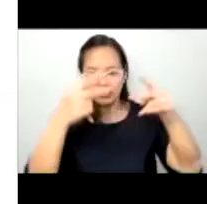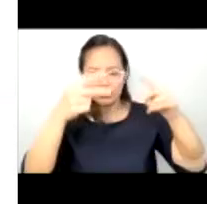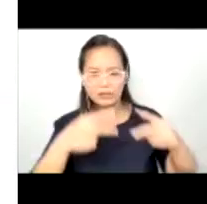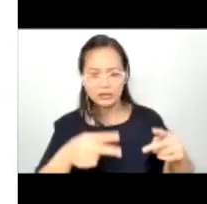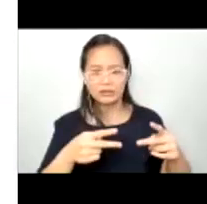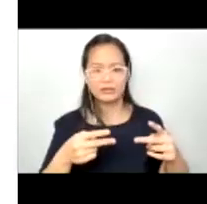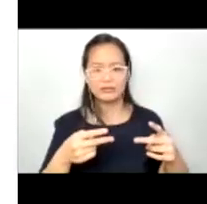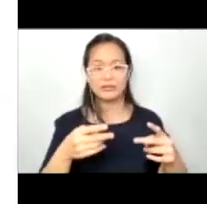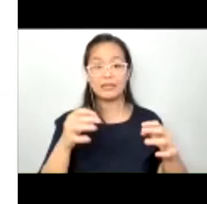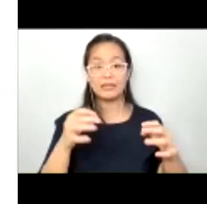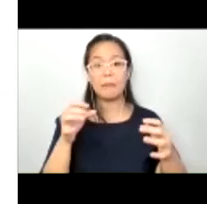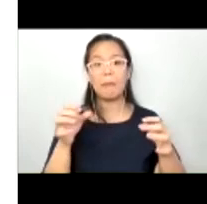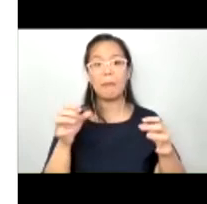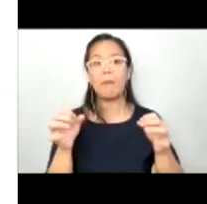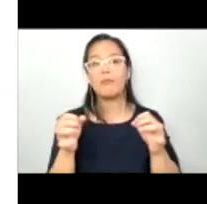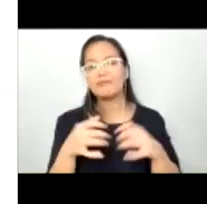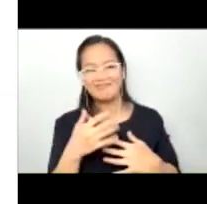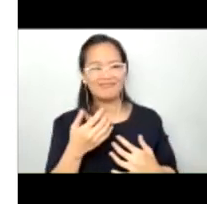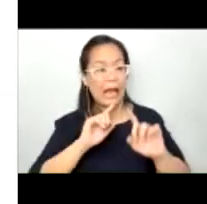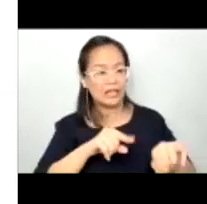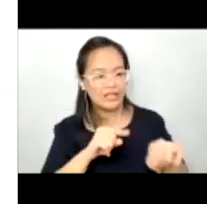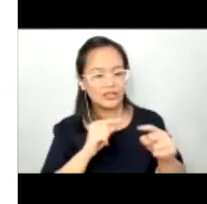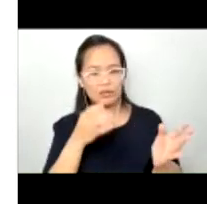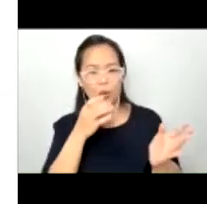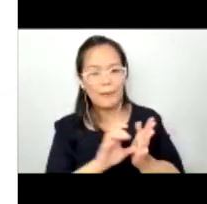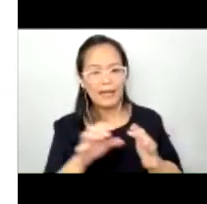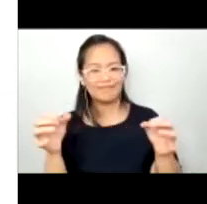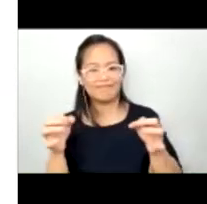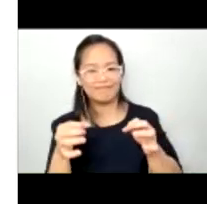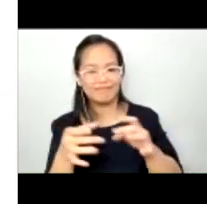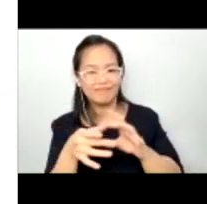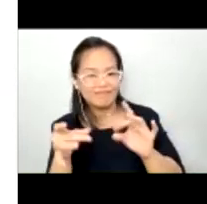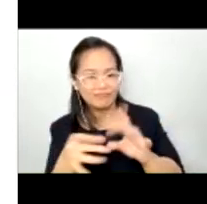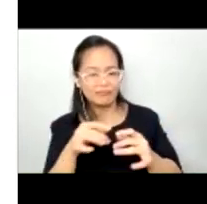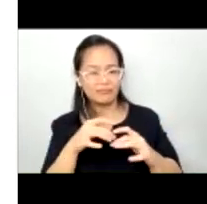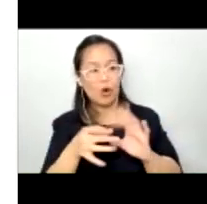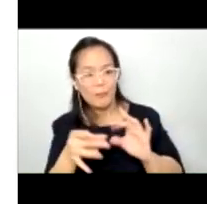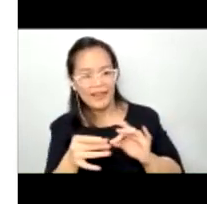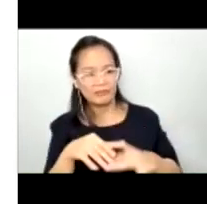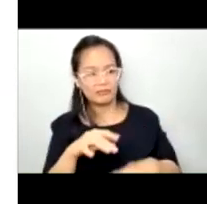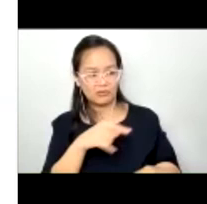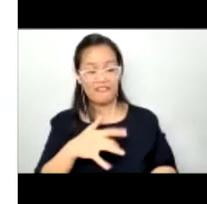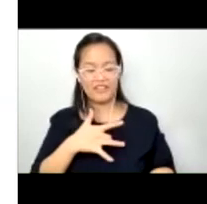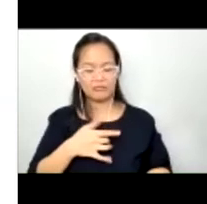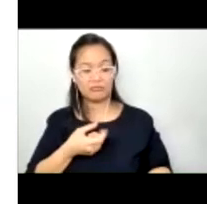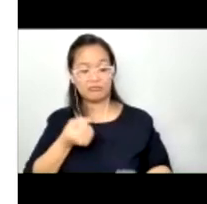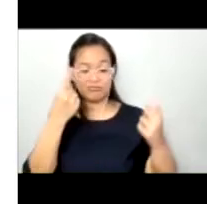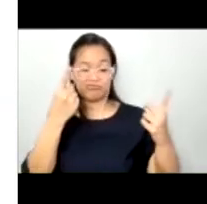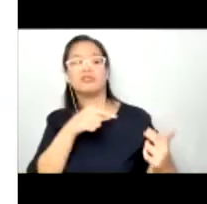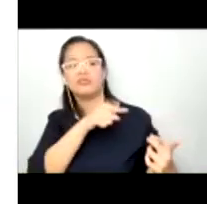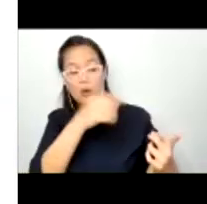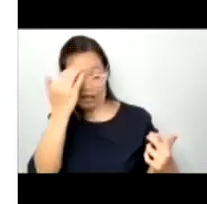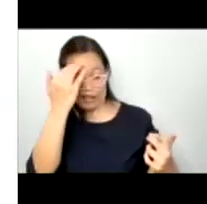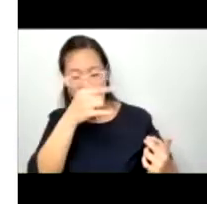Pag makasagot, pag makakomment, akala mo naintindihan kung sino yung nagpost at kung ano yung